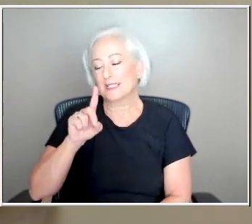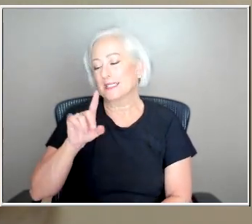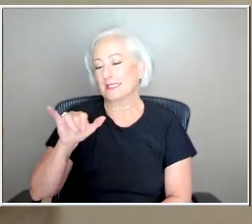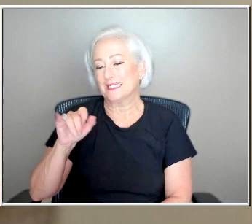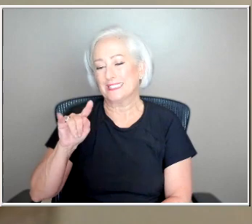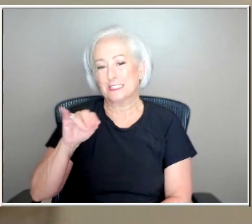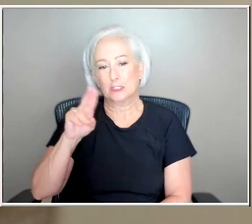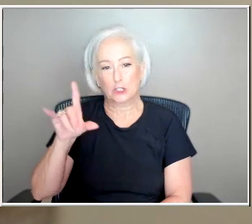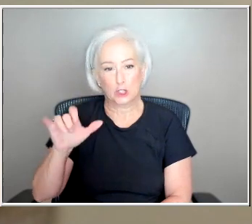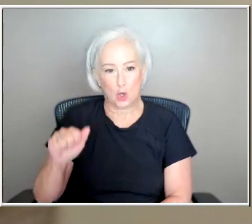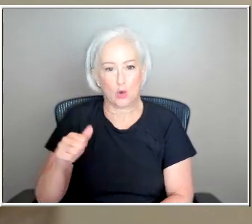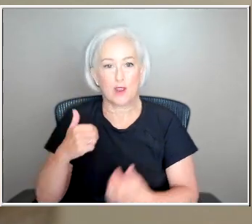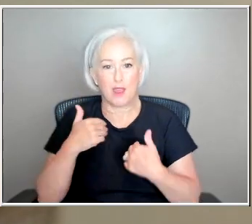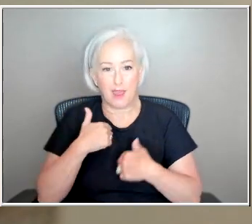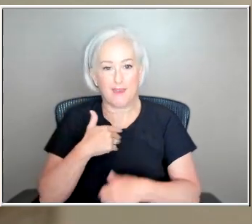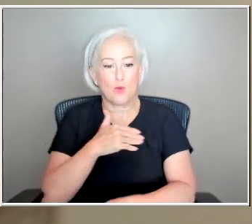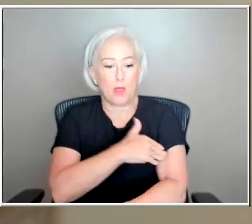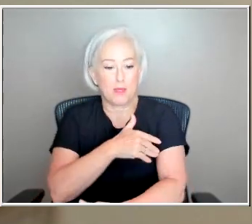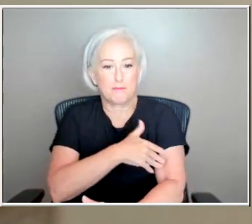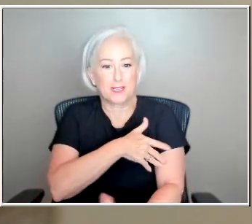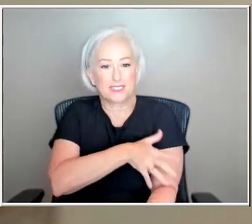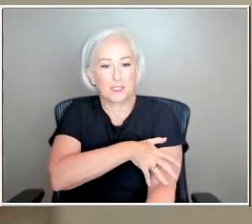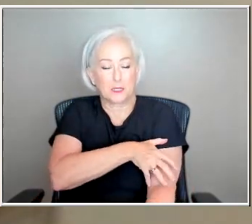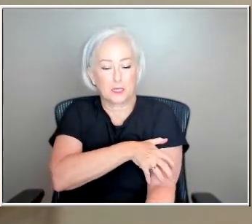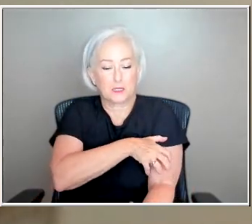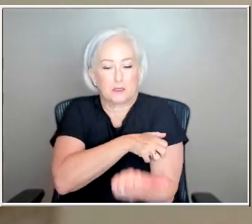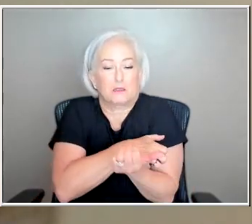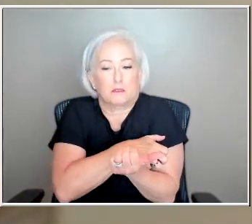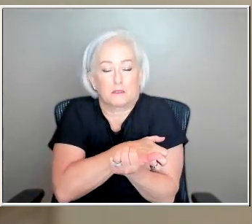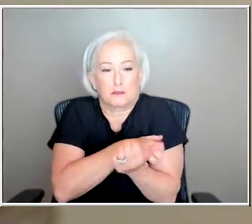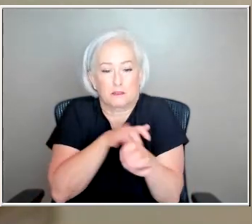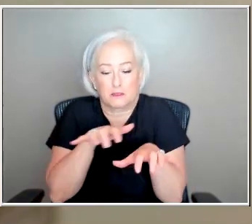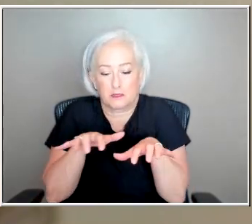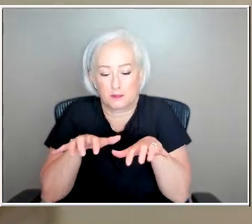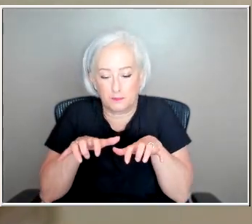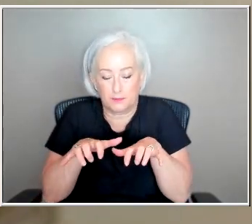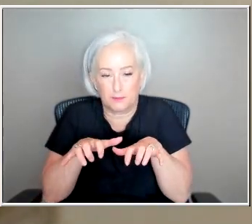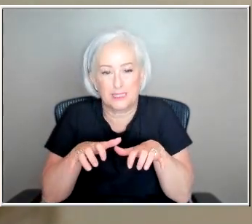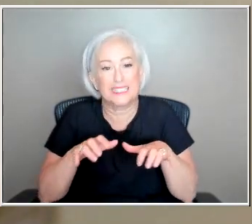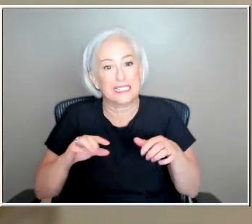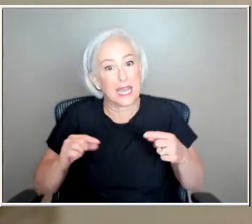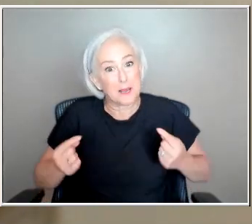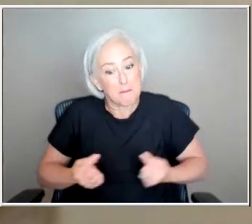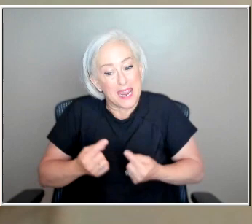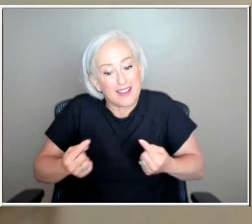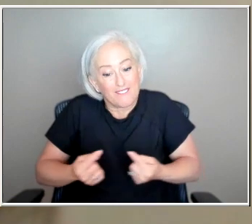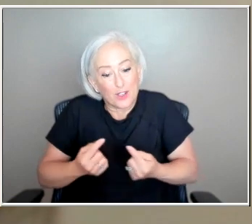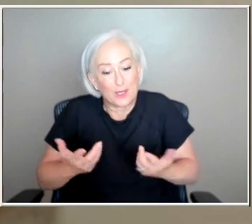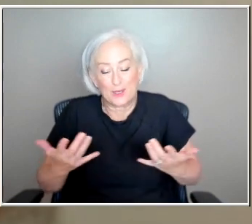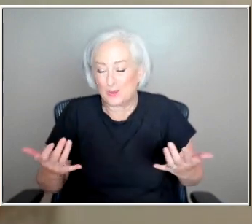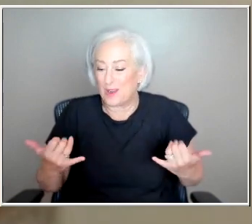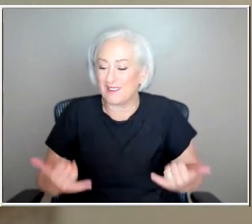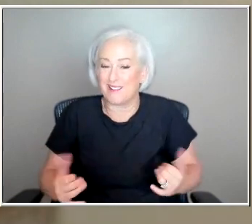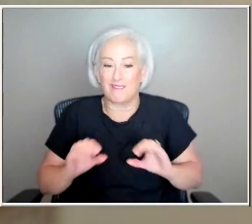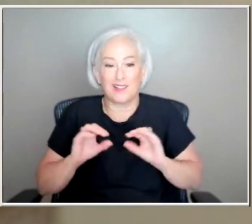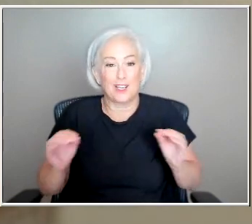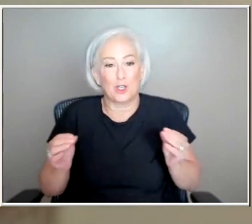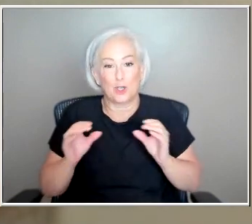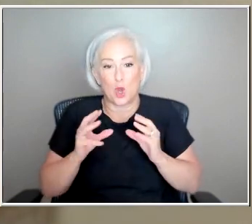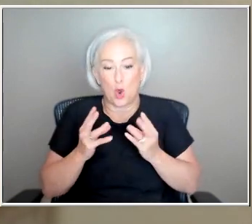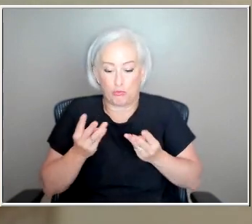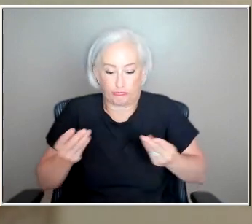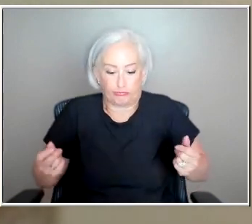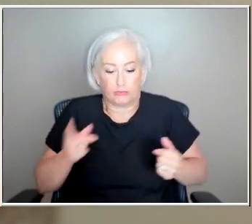all those days. It's really scary, painful for the children, and unfortunately there isn't a cure at this point for AHC. We can treat